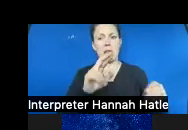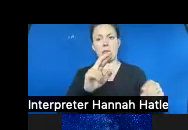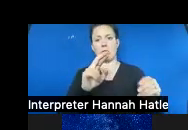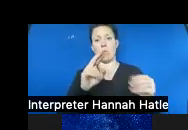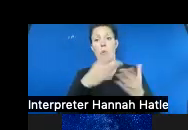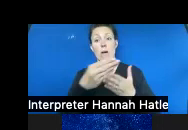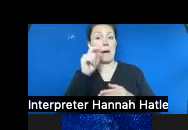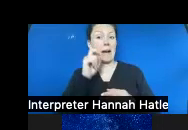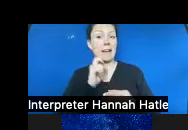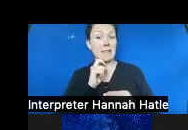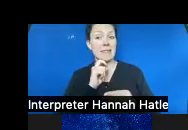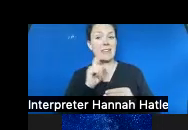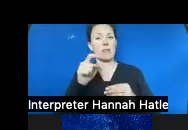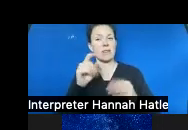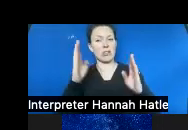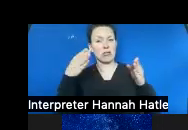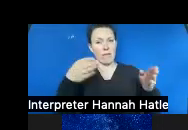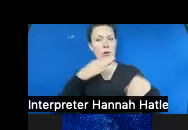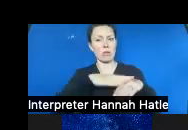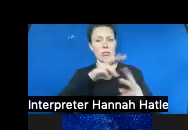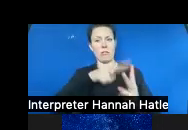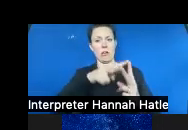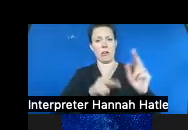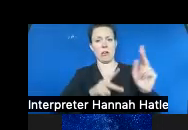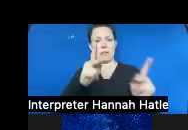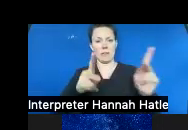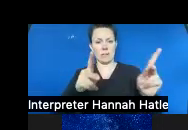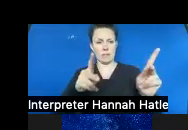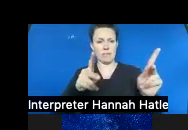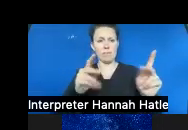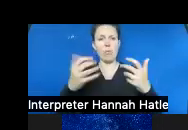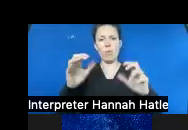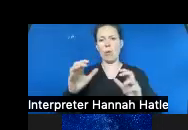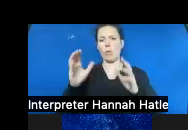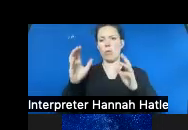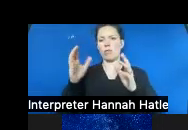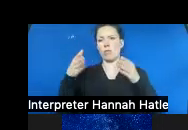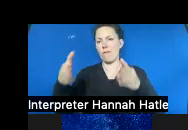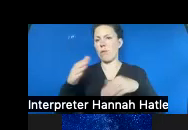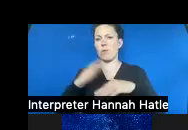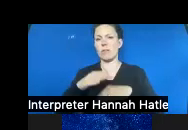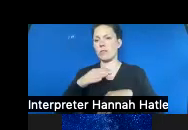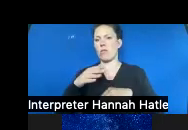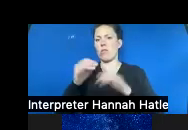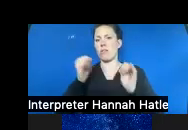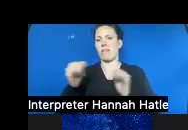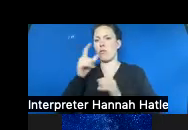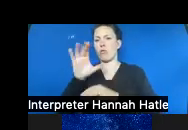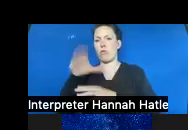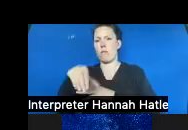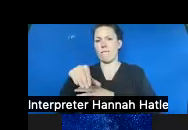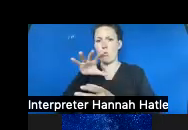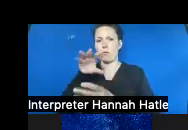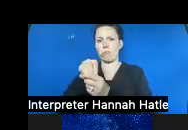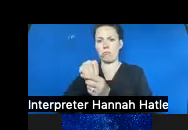That's the decrim and partial crim, and there's some debates.